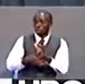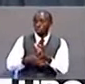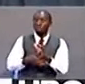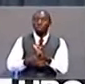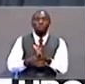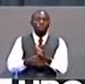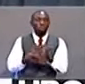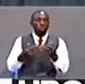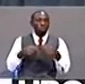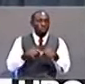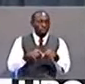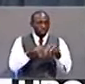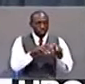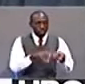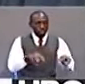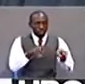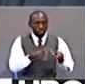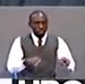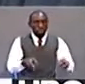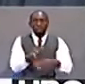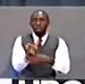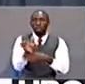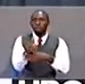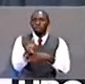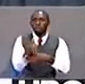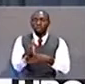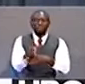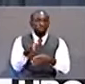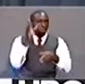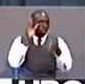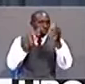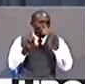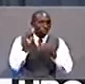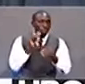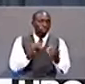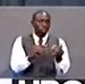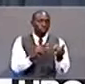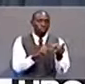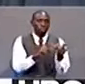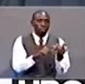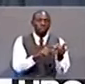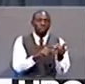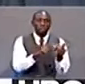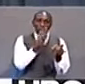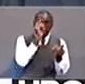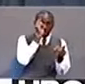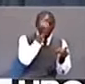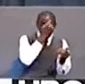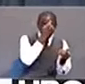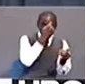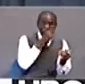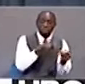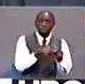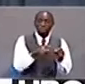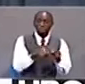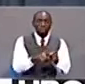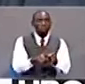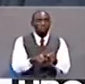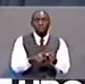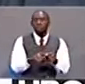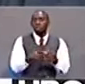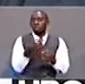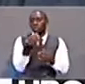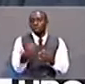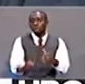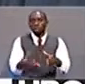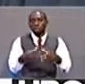Minister of Education and the government, because we don't want any Ugandan child to miss going